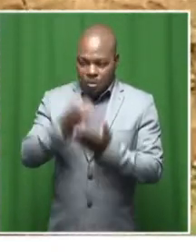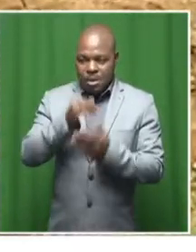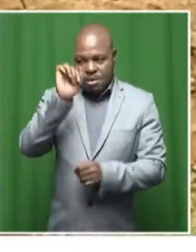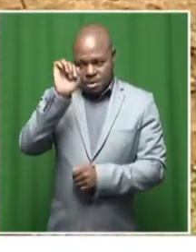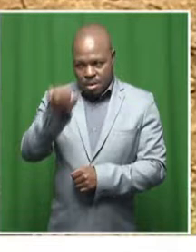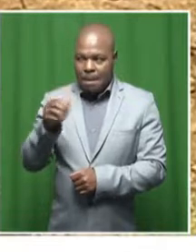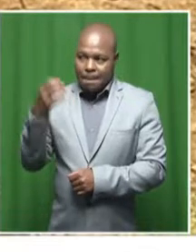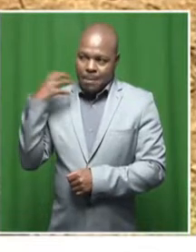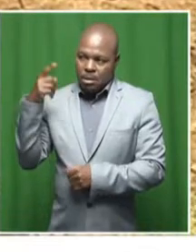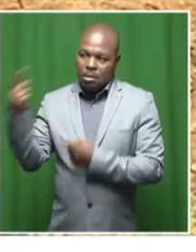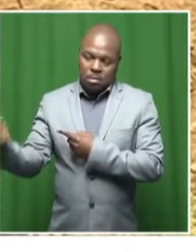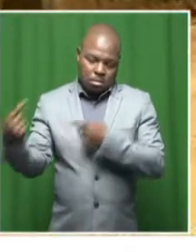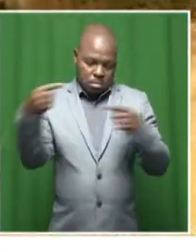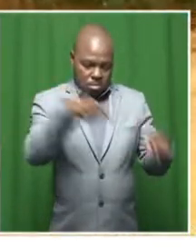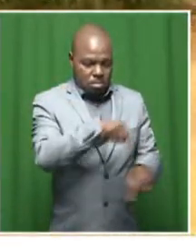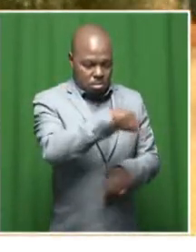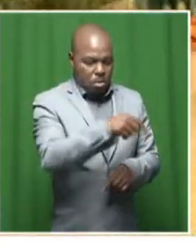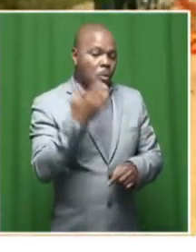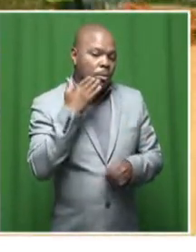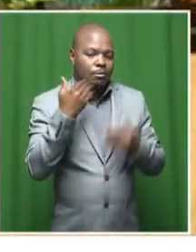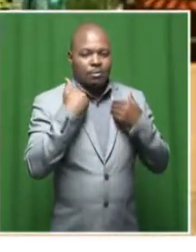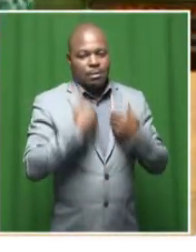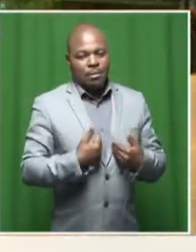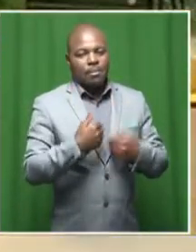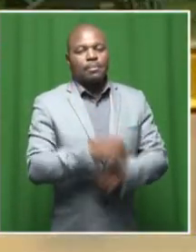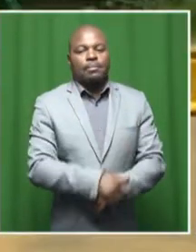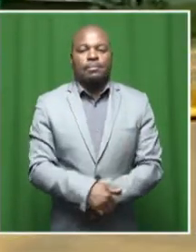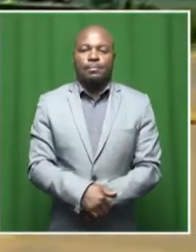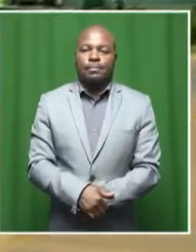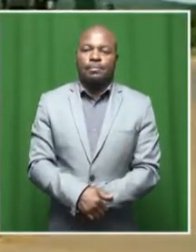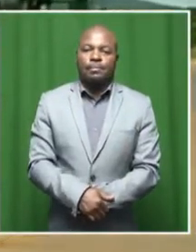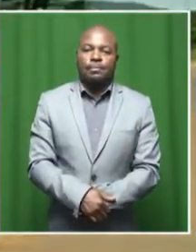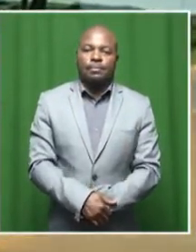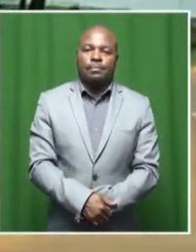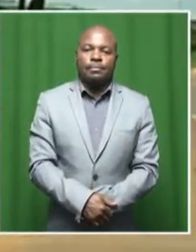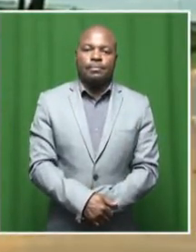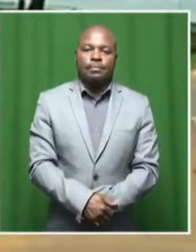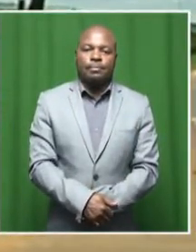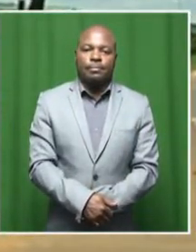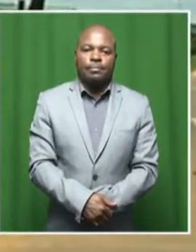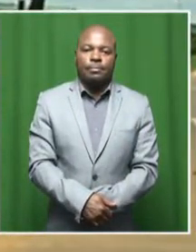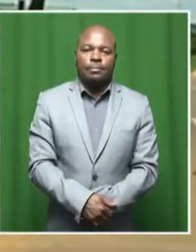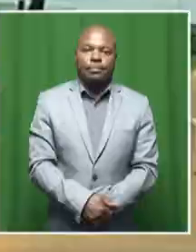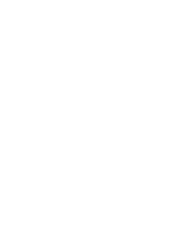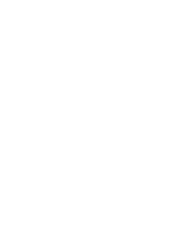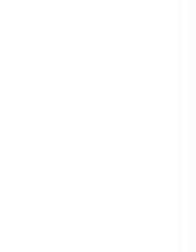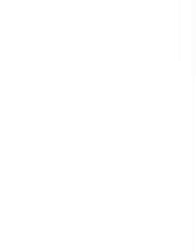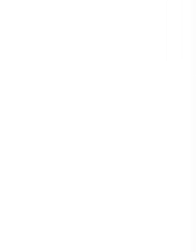an oversight visit on Sunday. Ruta Ndobobori for SABC News in Giyani.